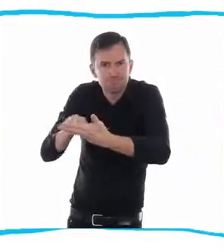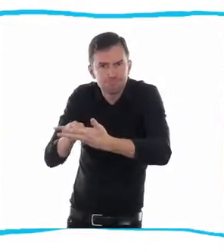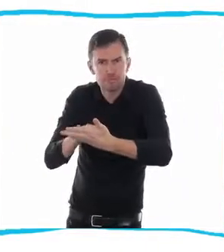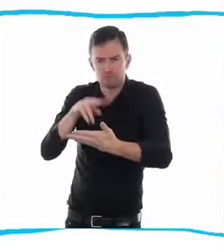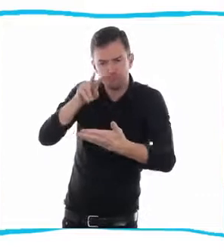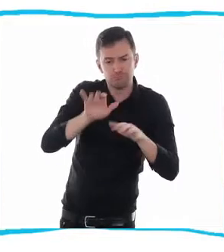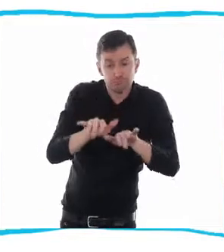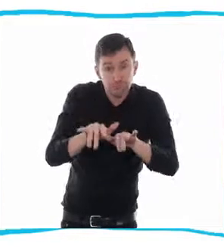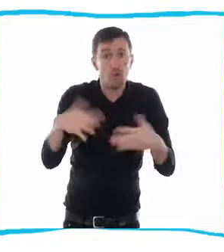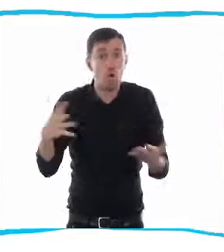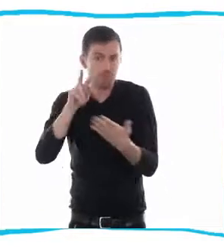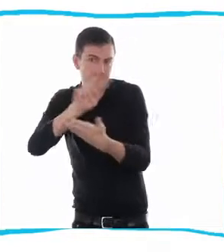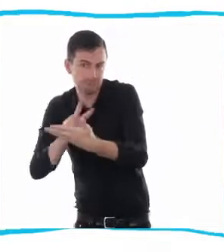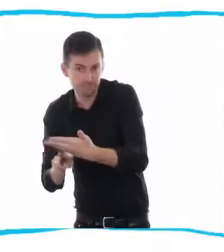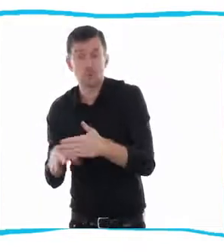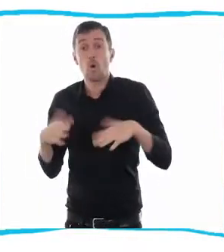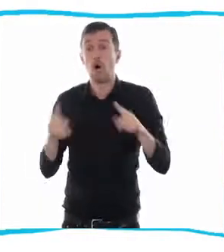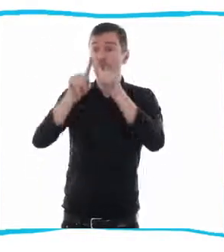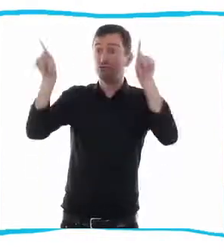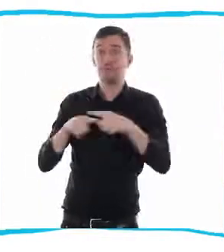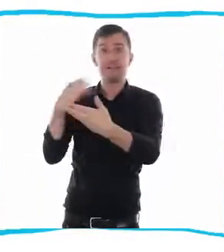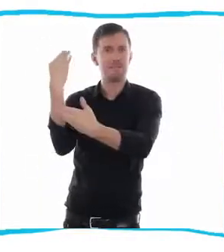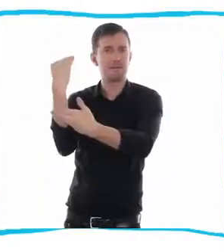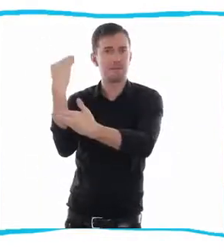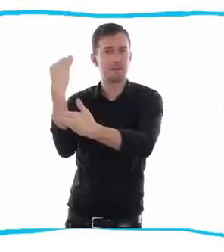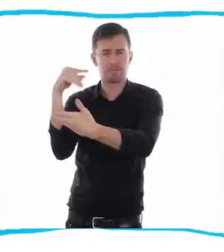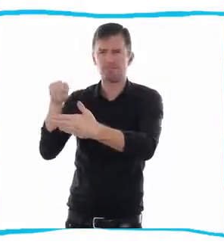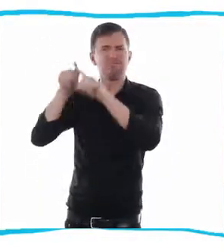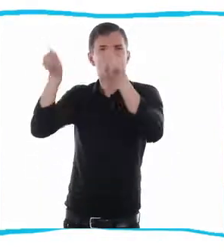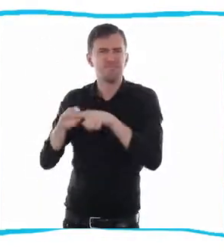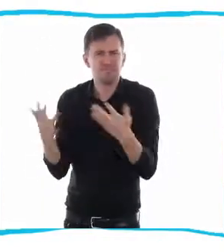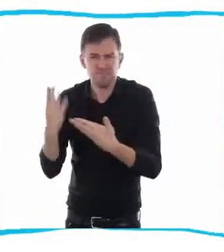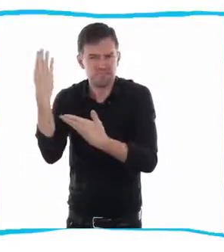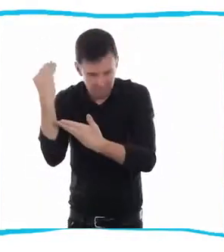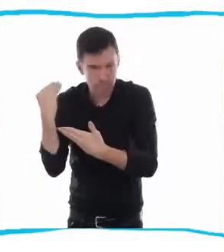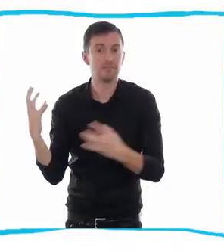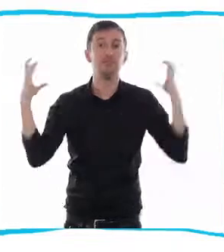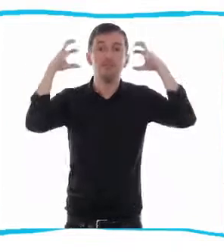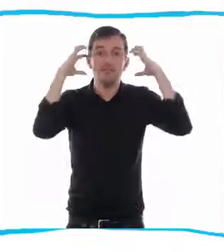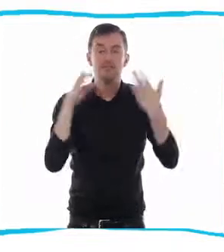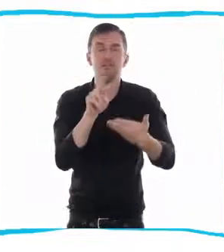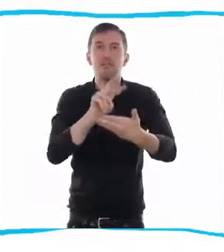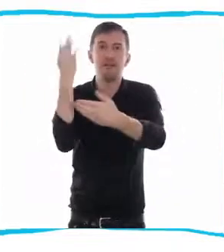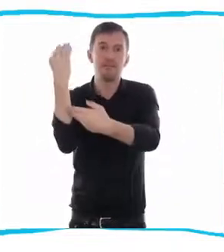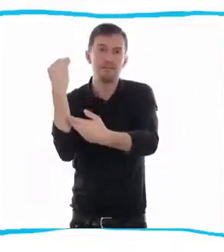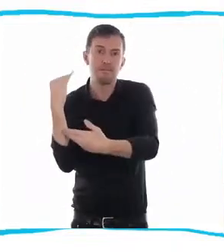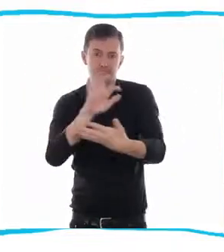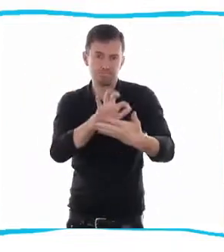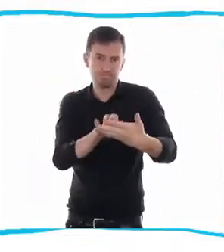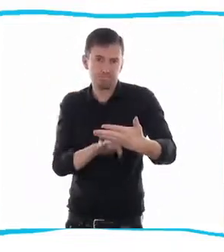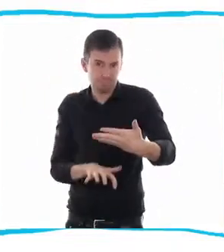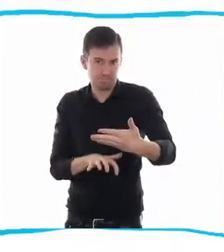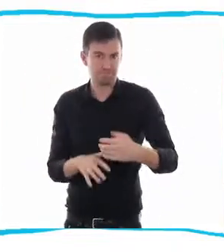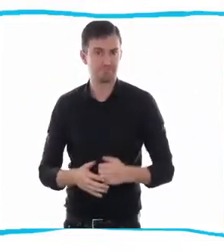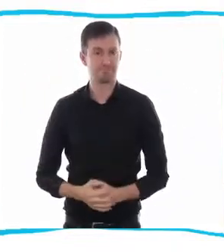reading software to read. Screen readers will read aloud what is displayed on a computer screen, as long as the information has been made